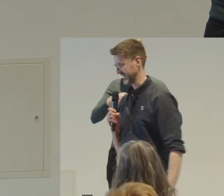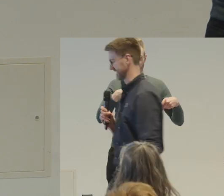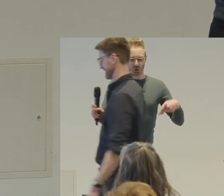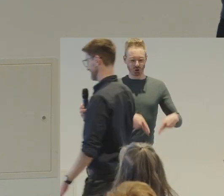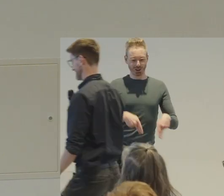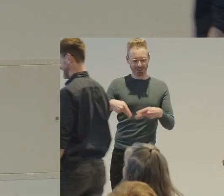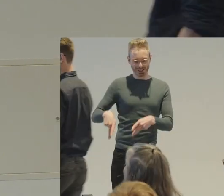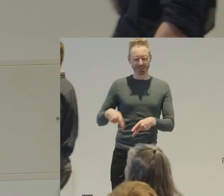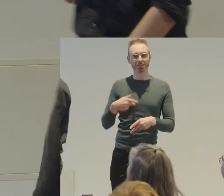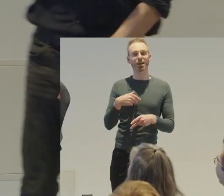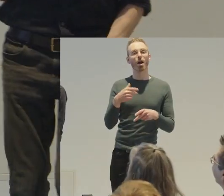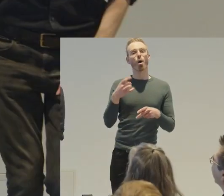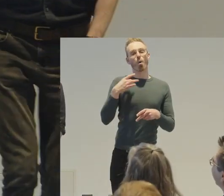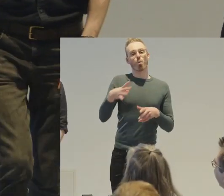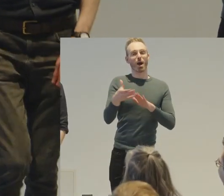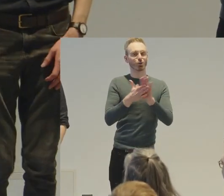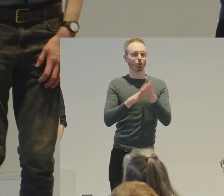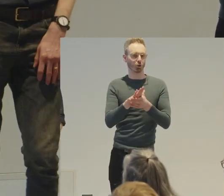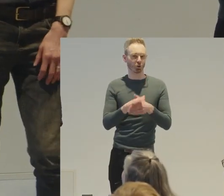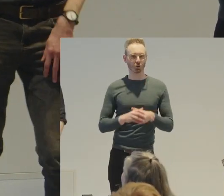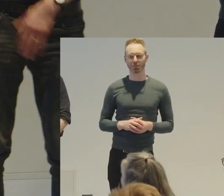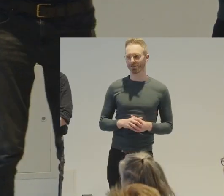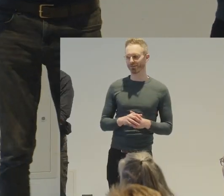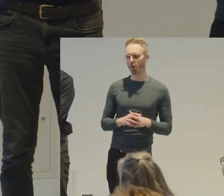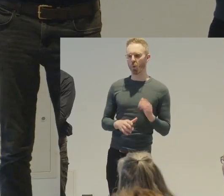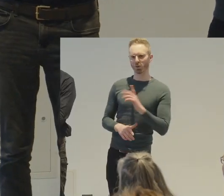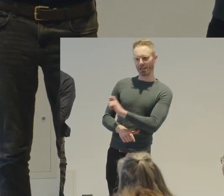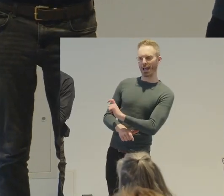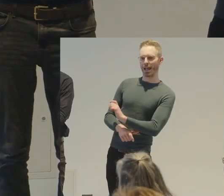I'm staying on.